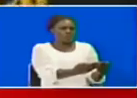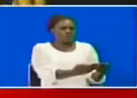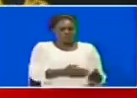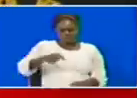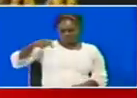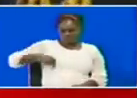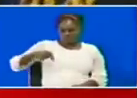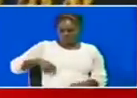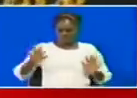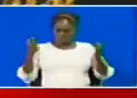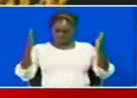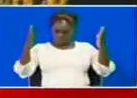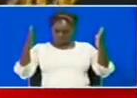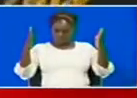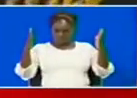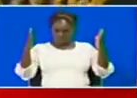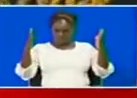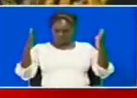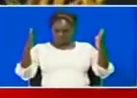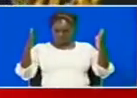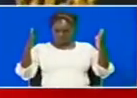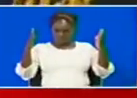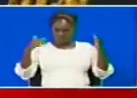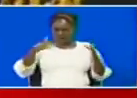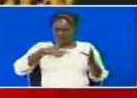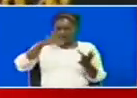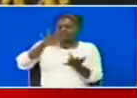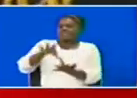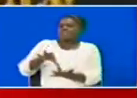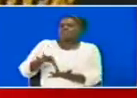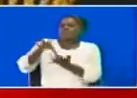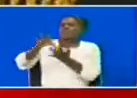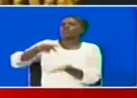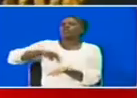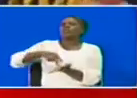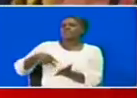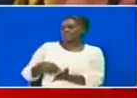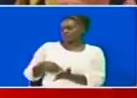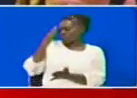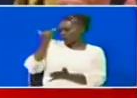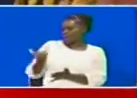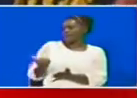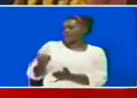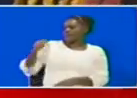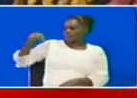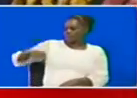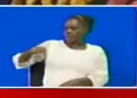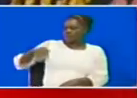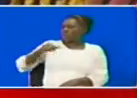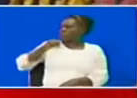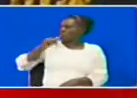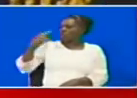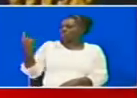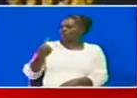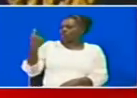today's ceremony however has very special meaning because today we are not merely